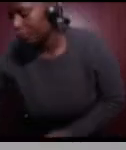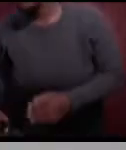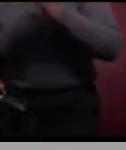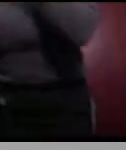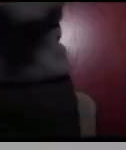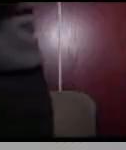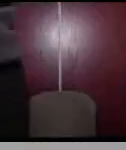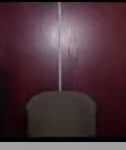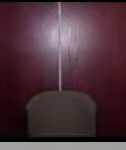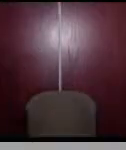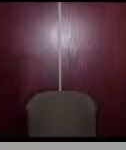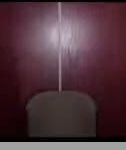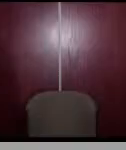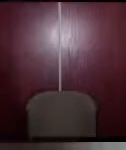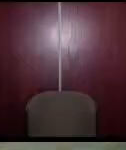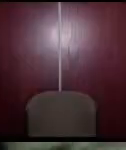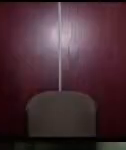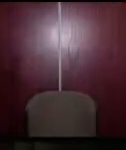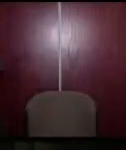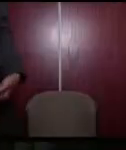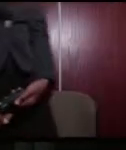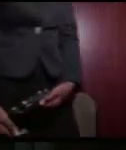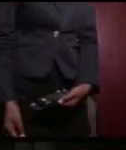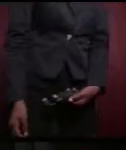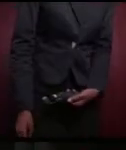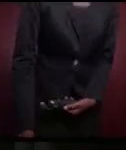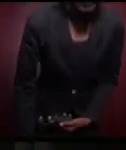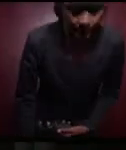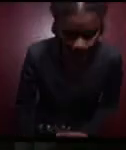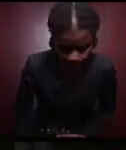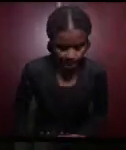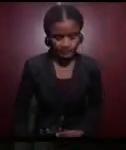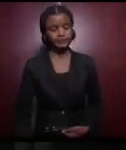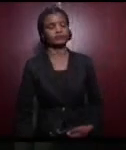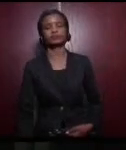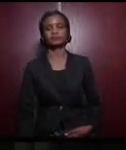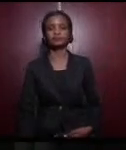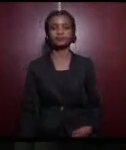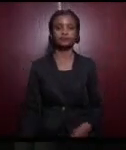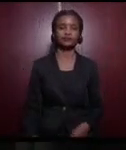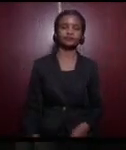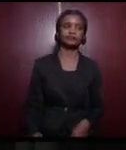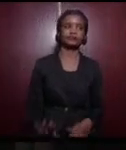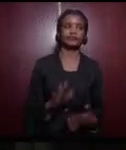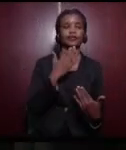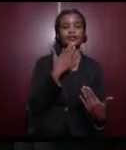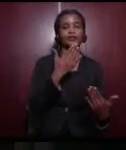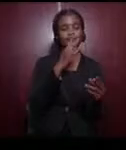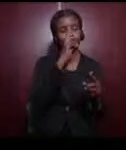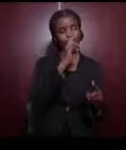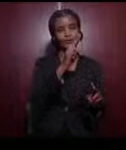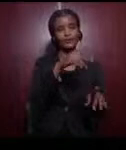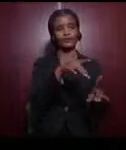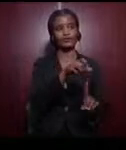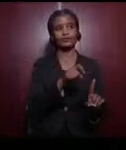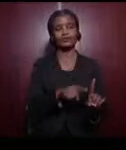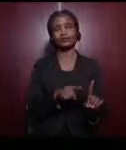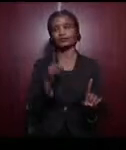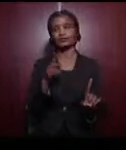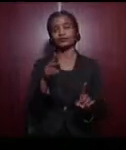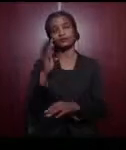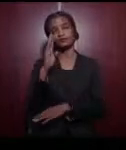Thanks, Honorable Chairperson, and good afternoon to all our stakeholders and all our guests that are available